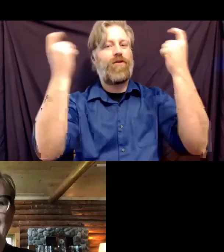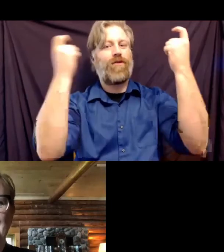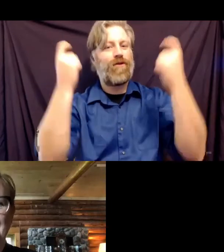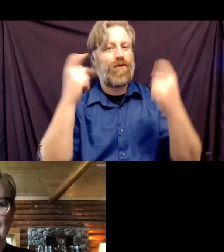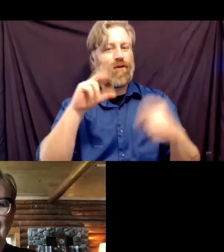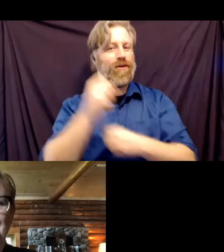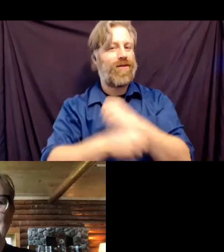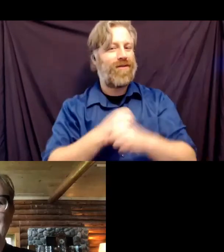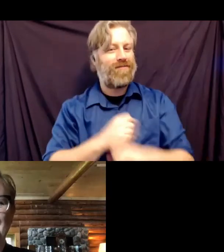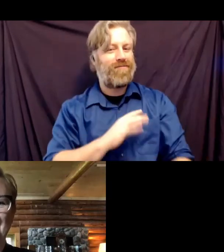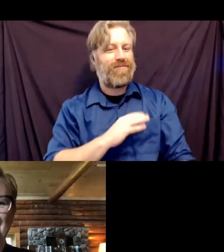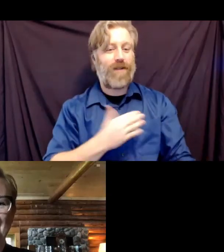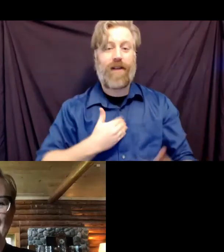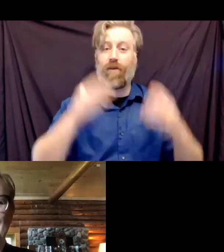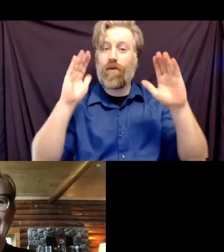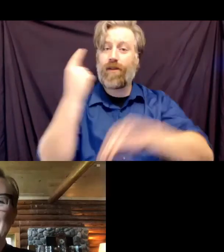enjoy our program.